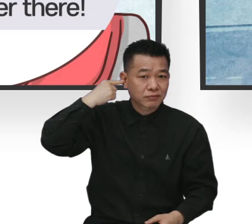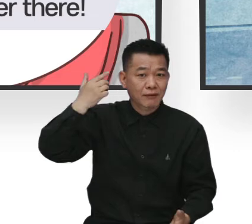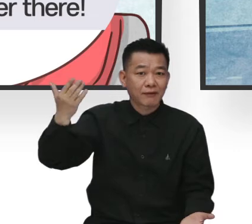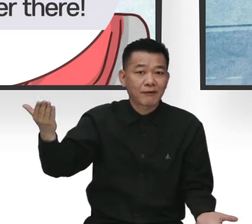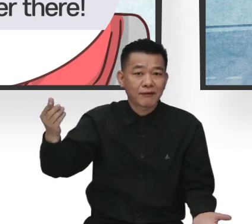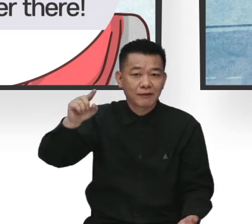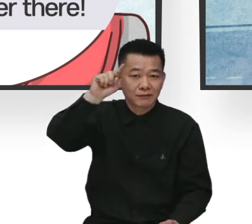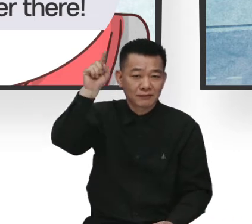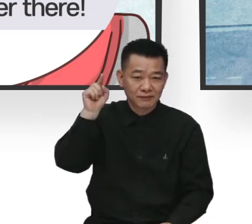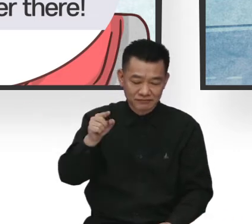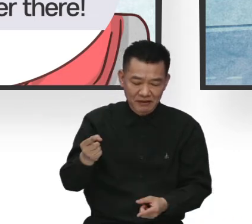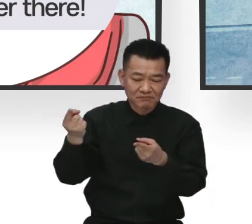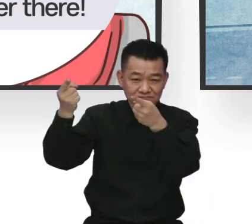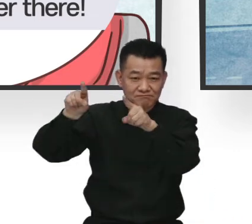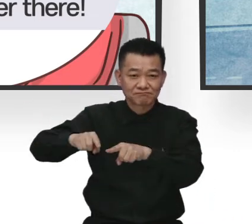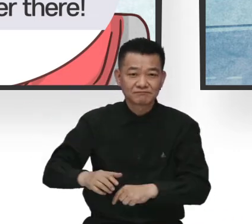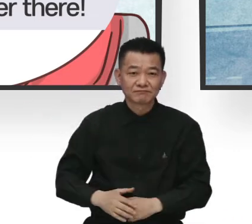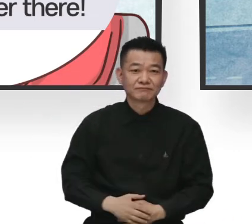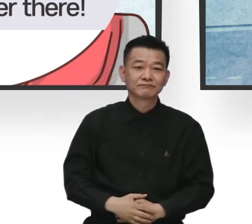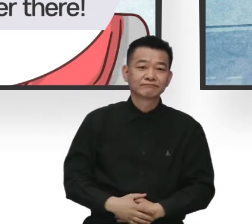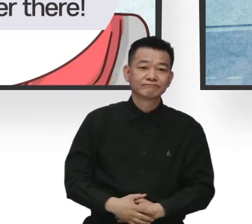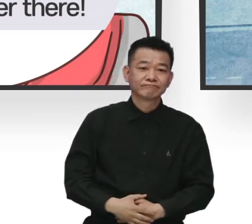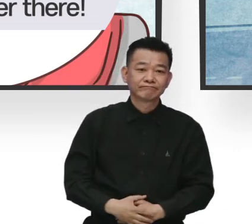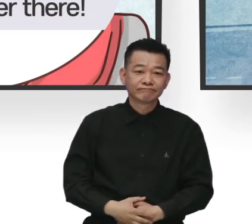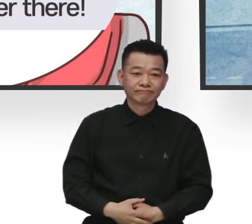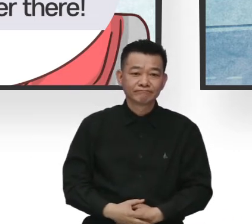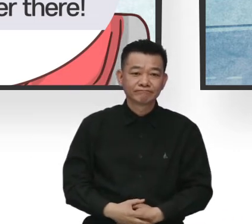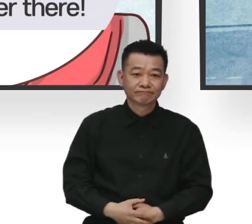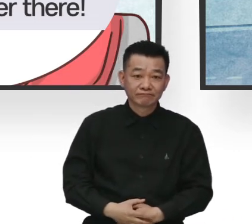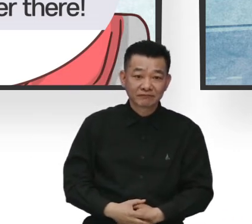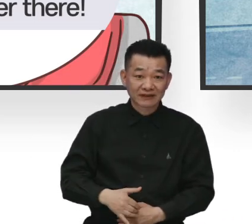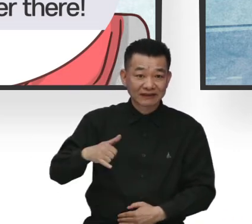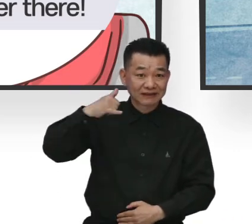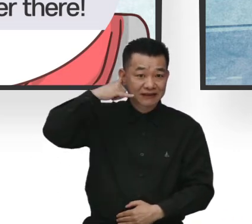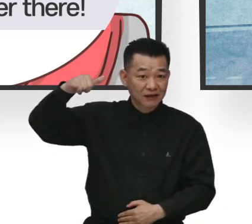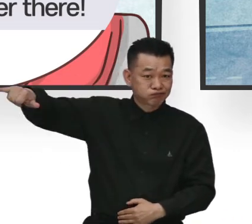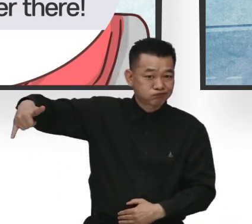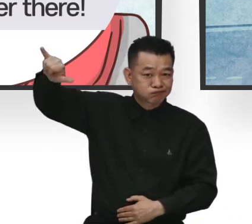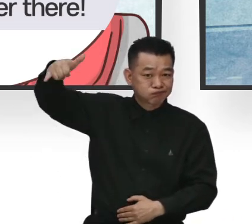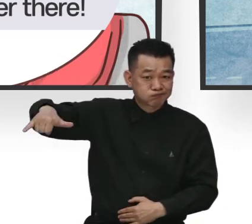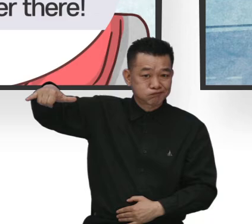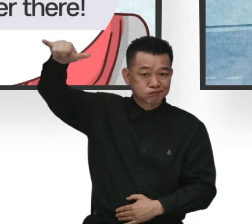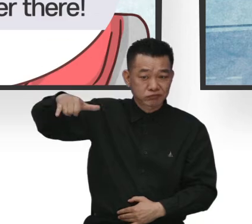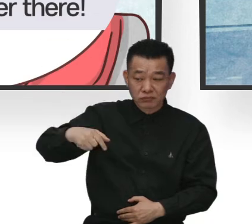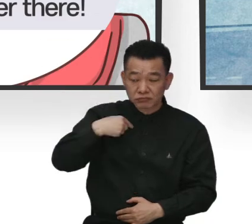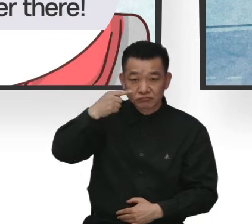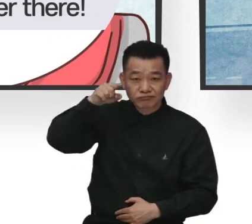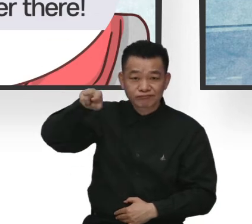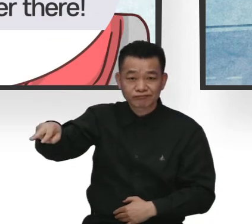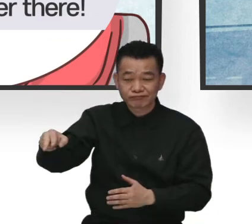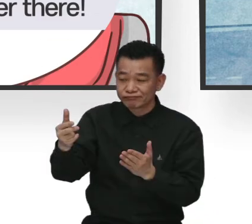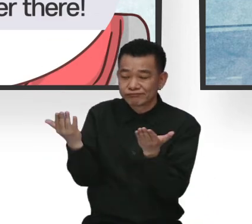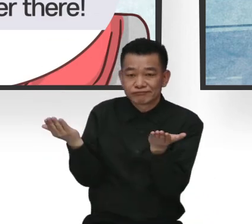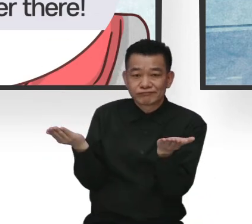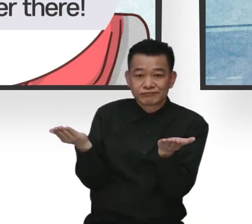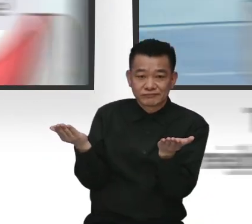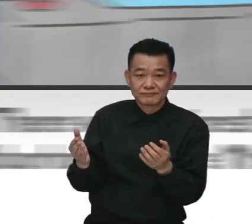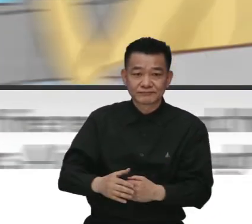is reading a book or doing housework due to a hearing issue. There are even times when she misses phone